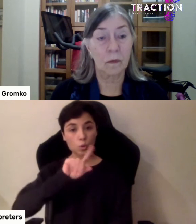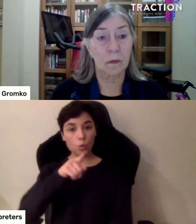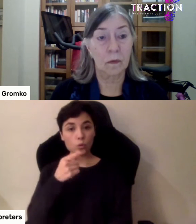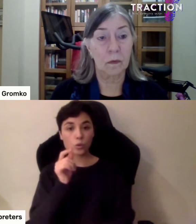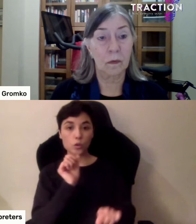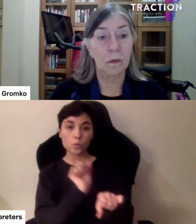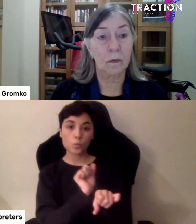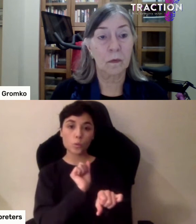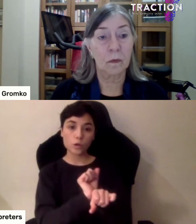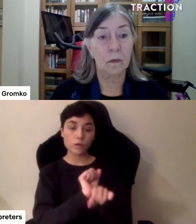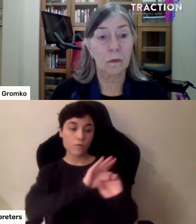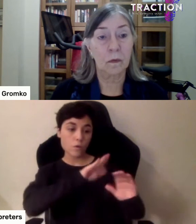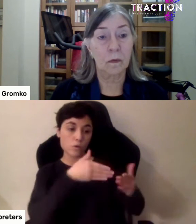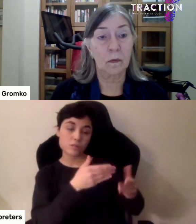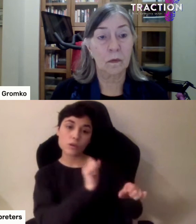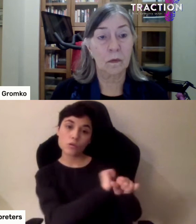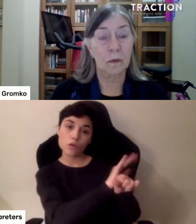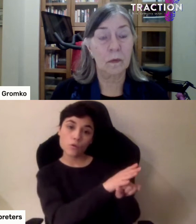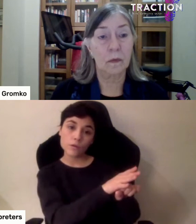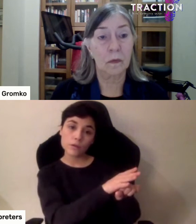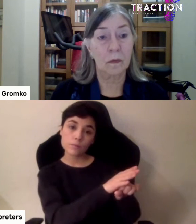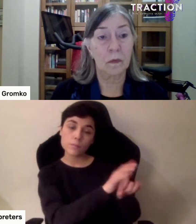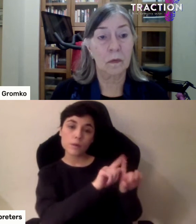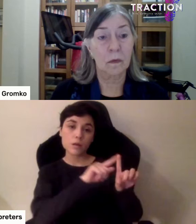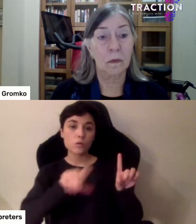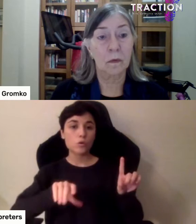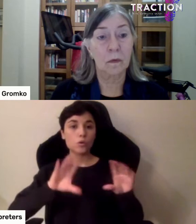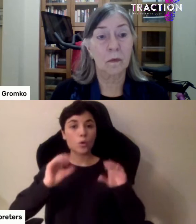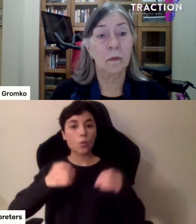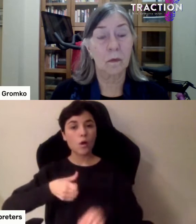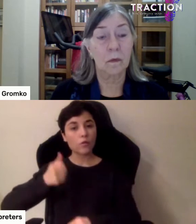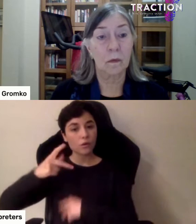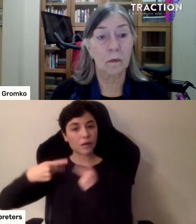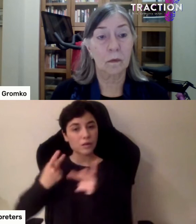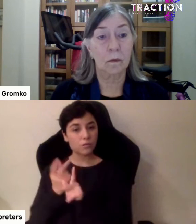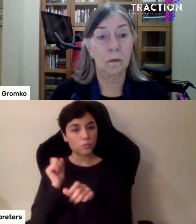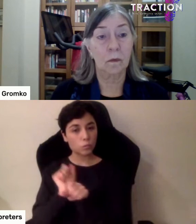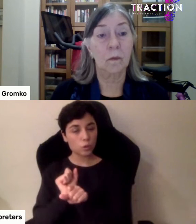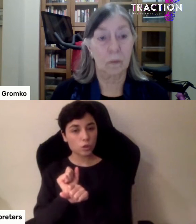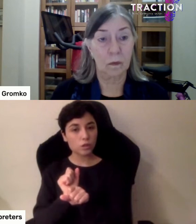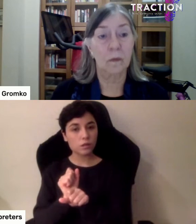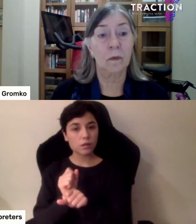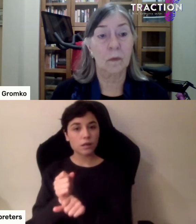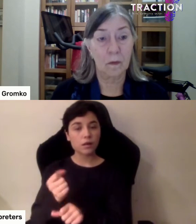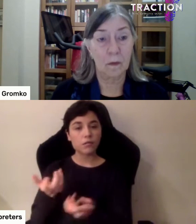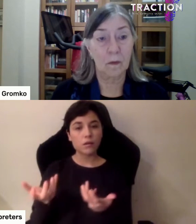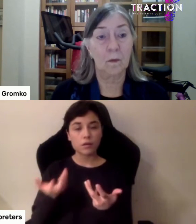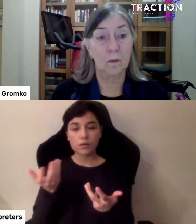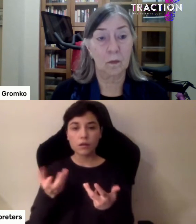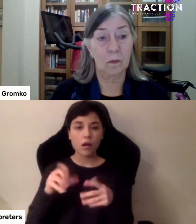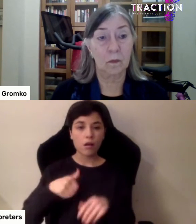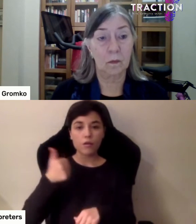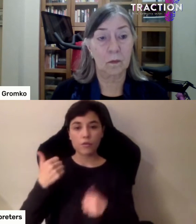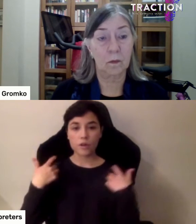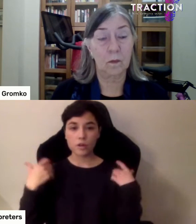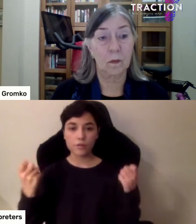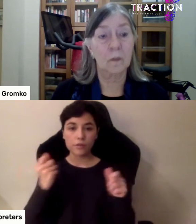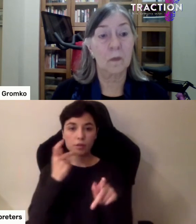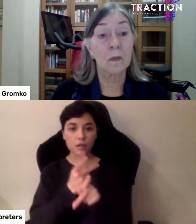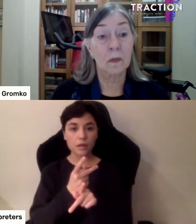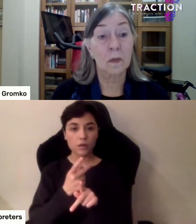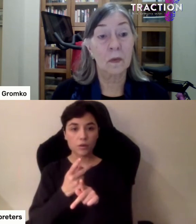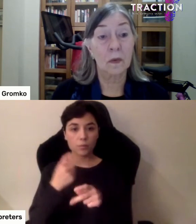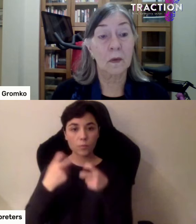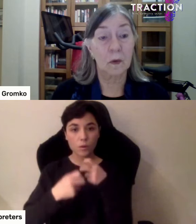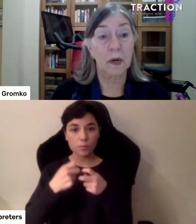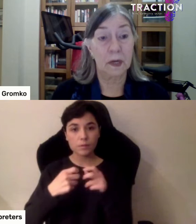Dr. Schine, you're always doing hormones, and Dr. Gromko as well, but, you know, other healthcare issues, especially Dr. Gromko as a